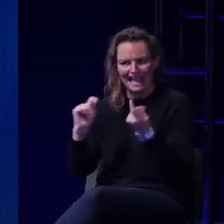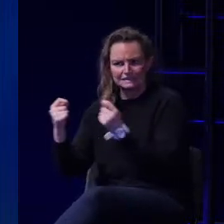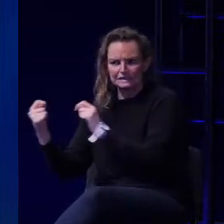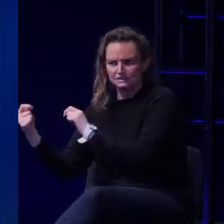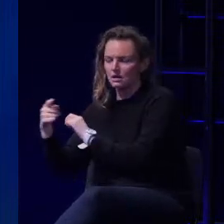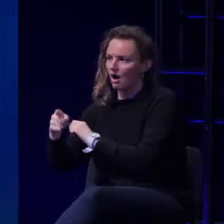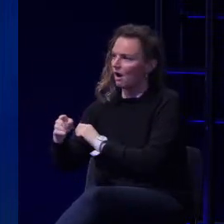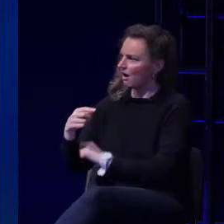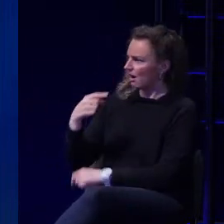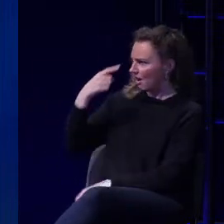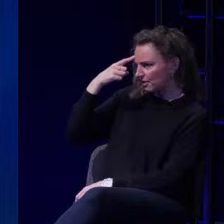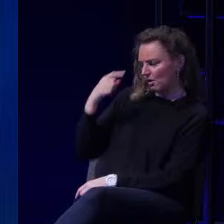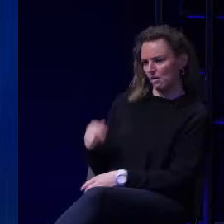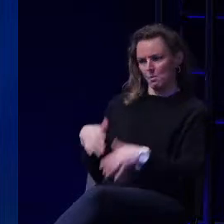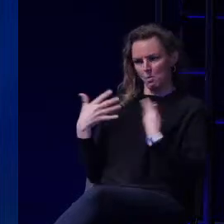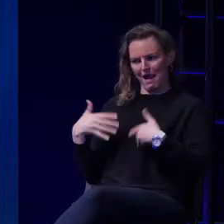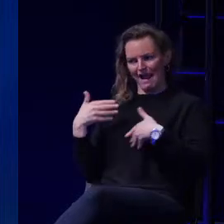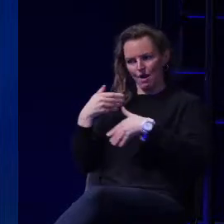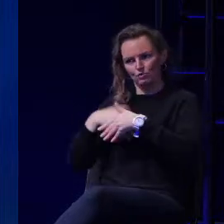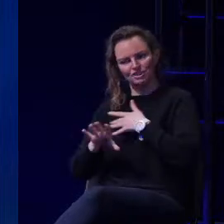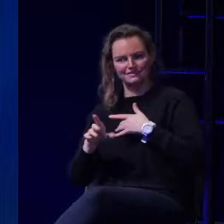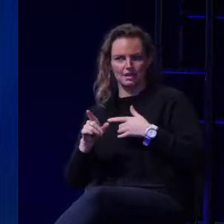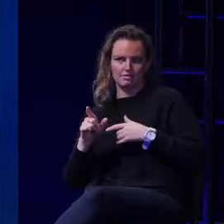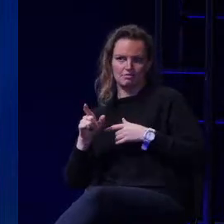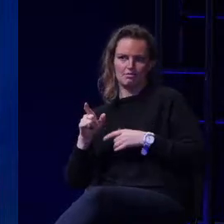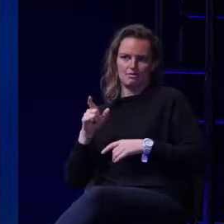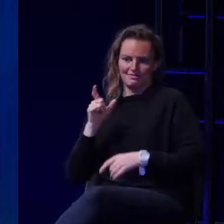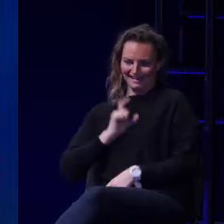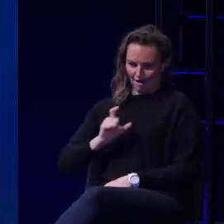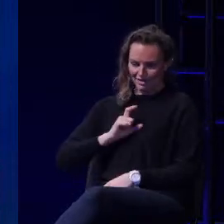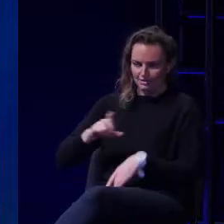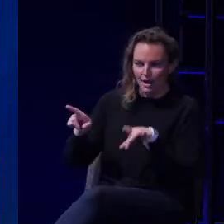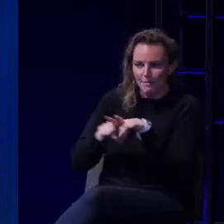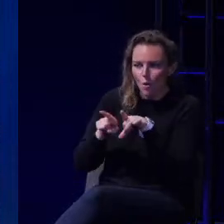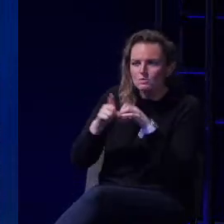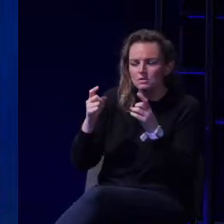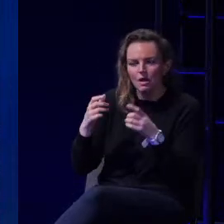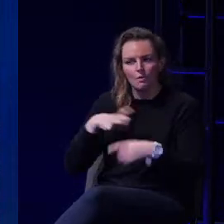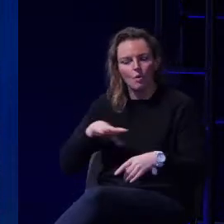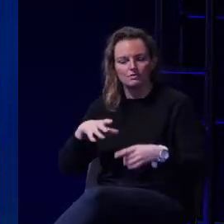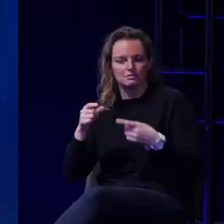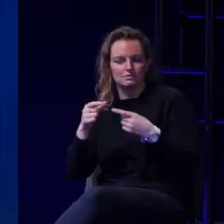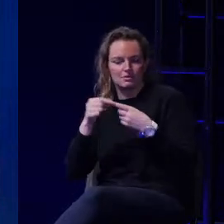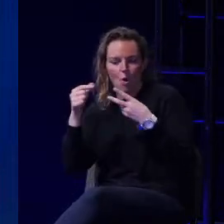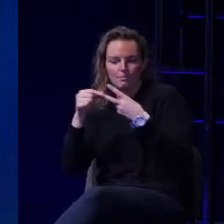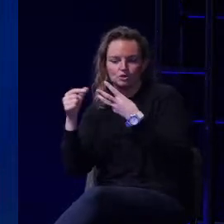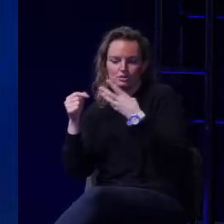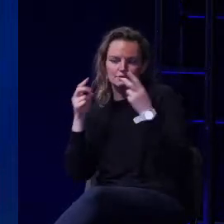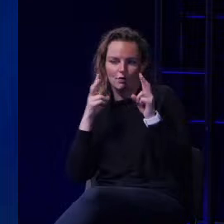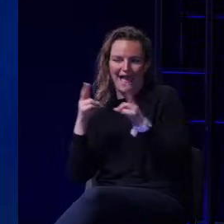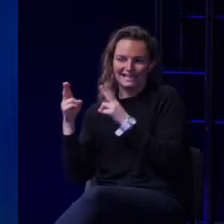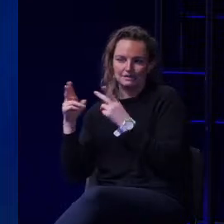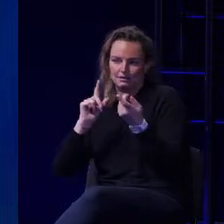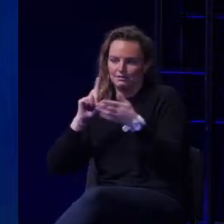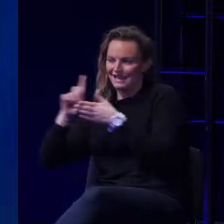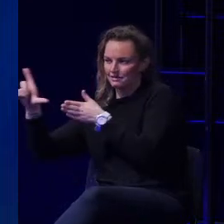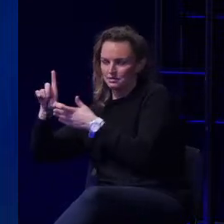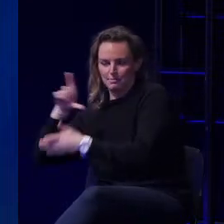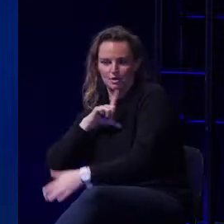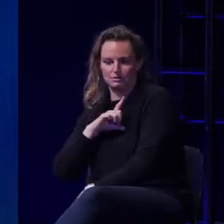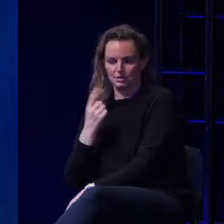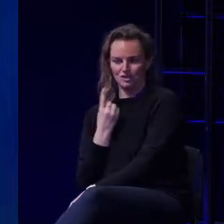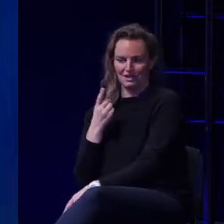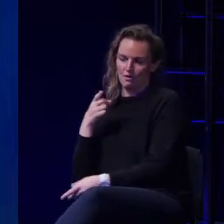she's in the character, and then she's directing herself and giving herself edit options. It's quite incredible to watch. Yeah, no, very